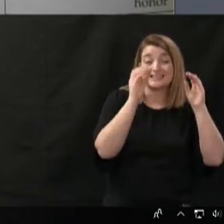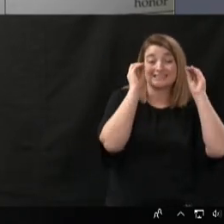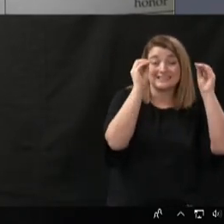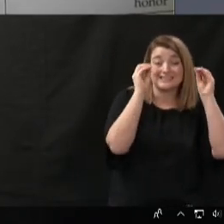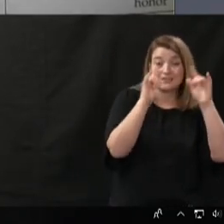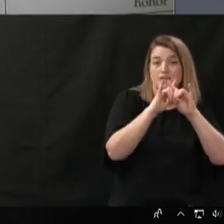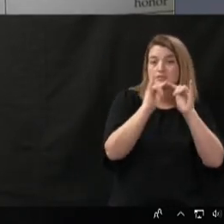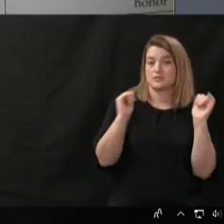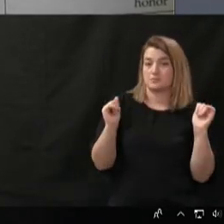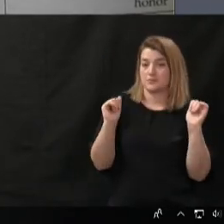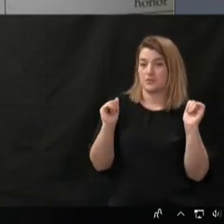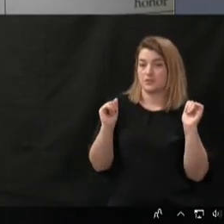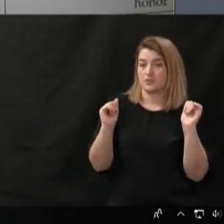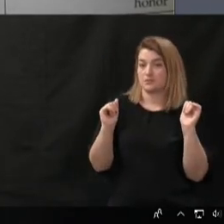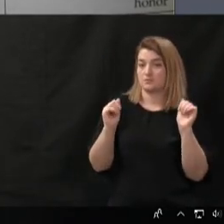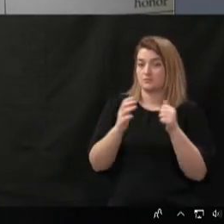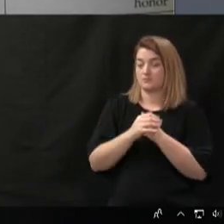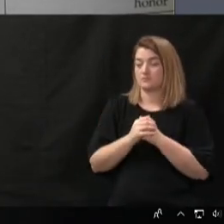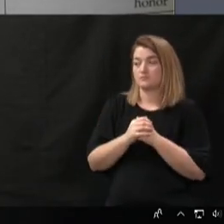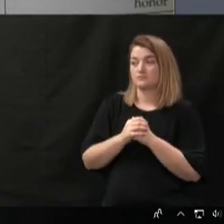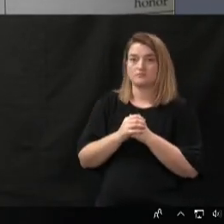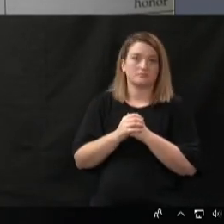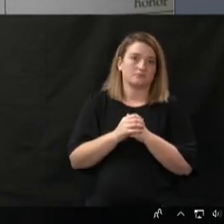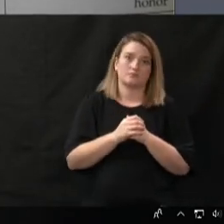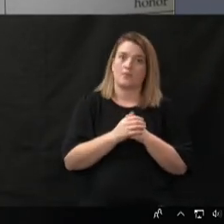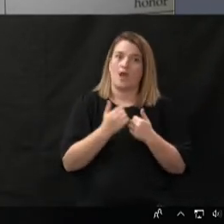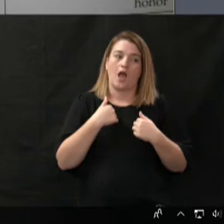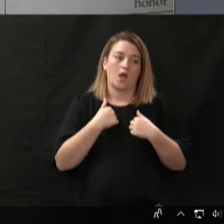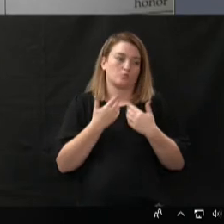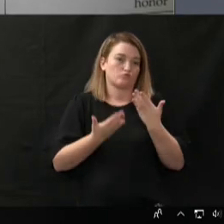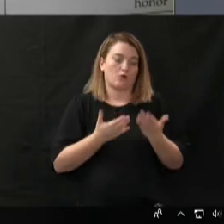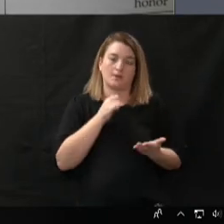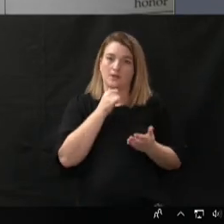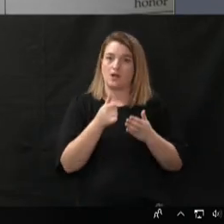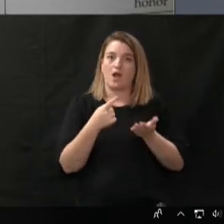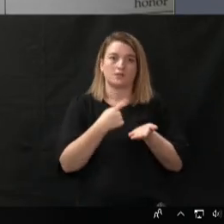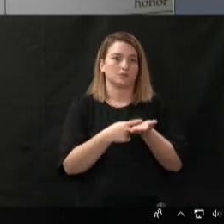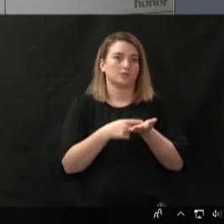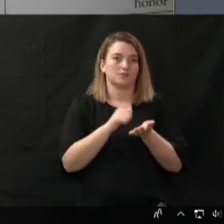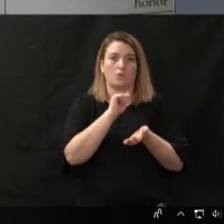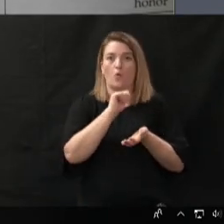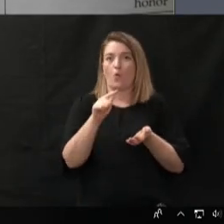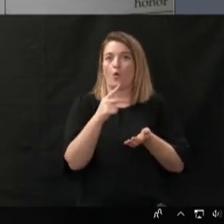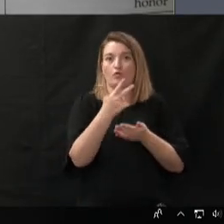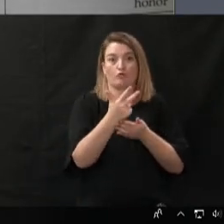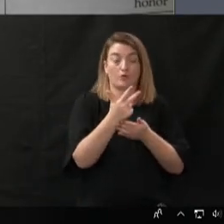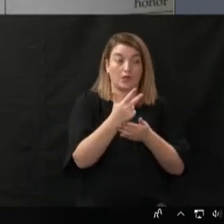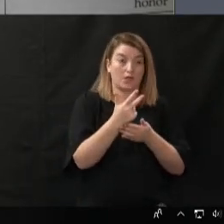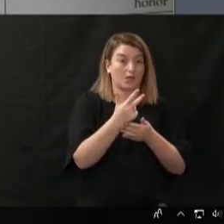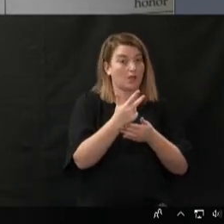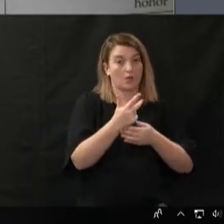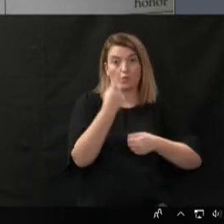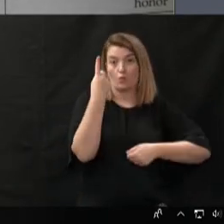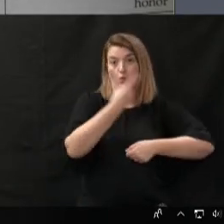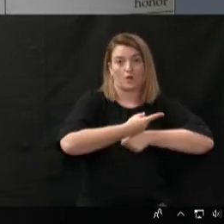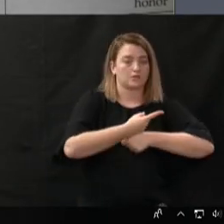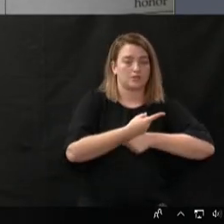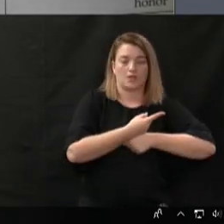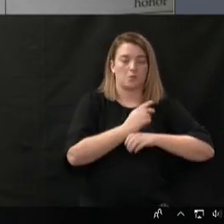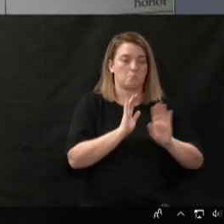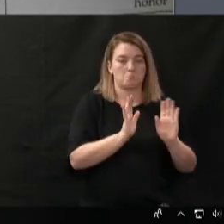so you could teach those. I probably would not do all three of them in one day. I would do once one day, one another day,